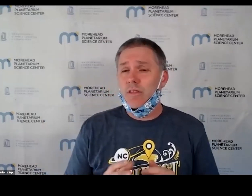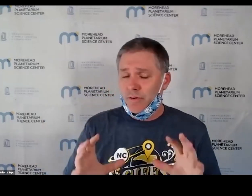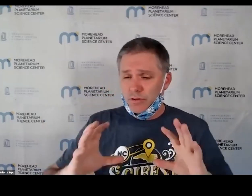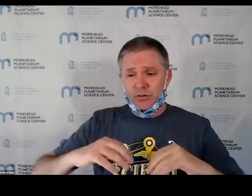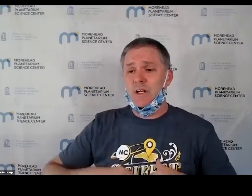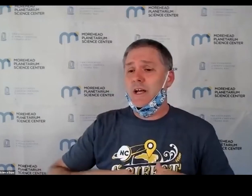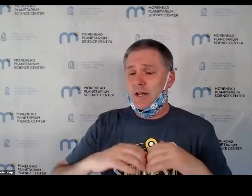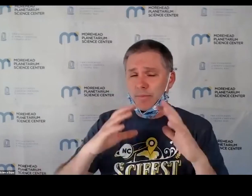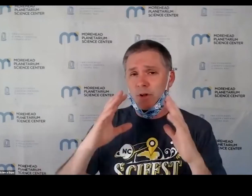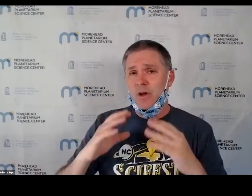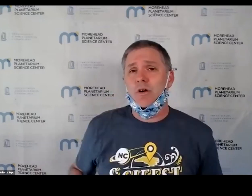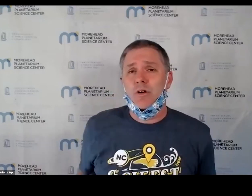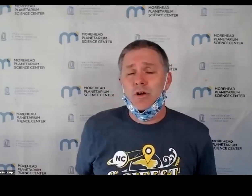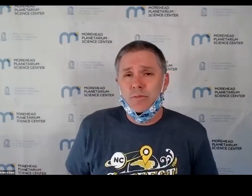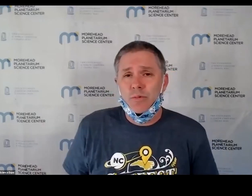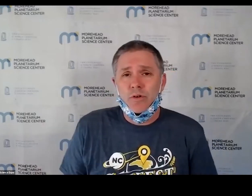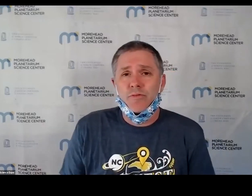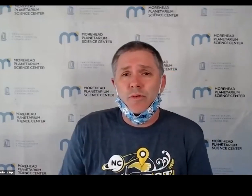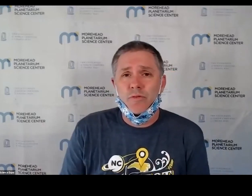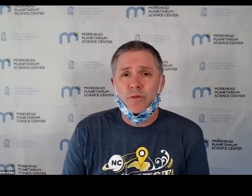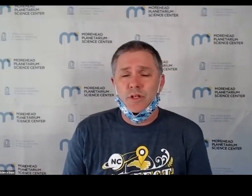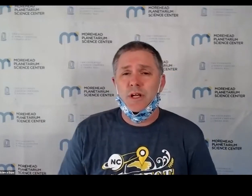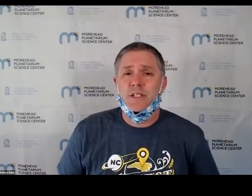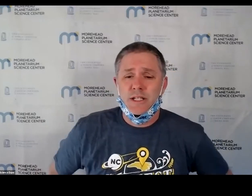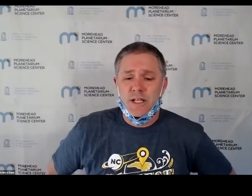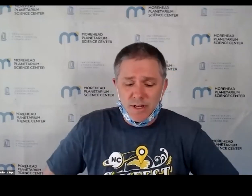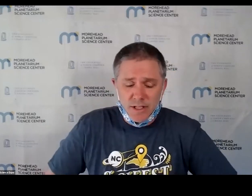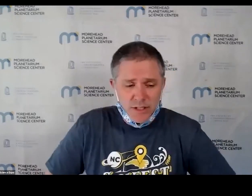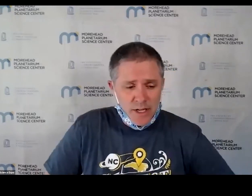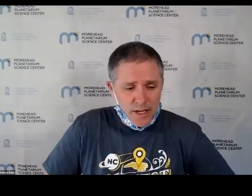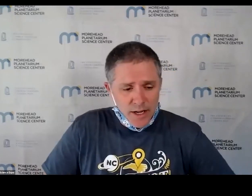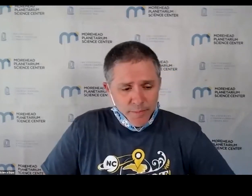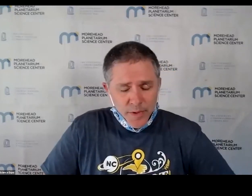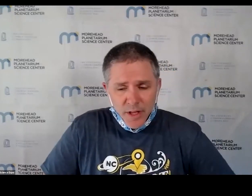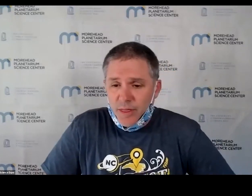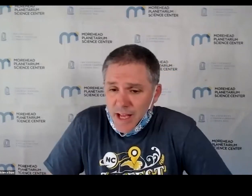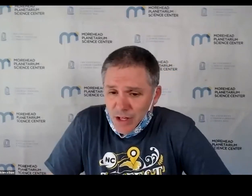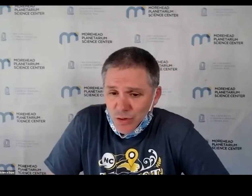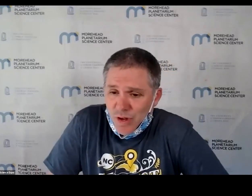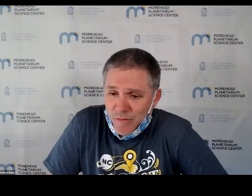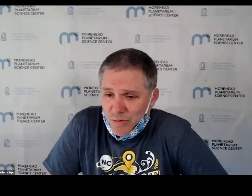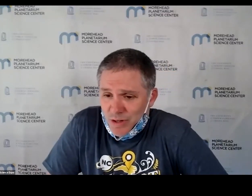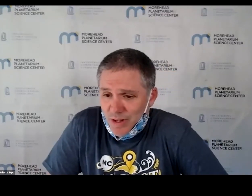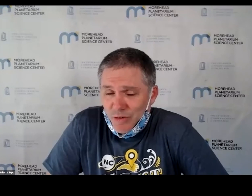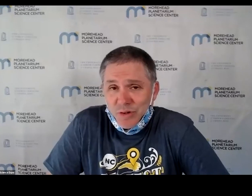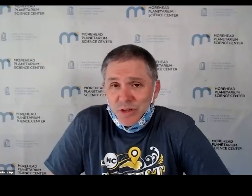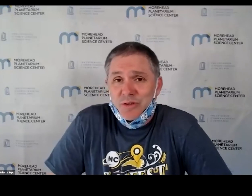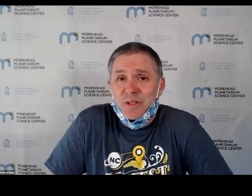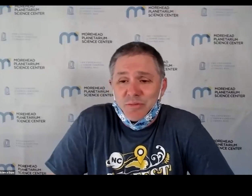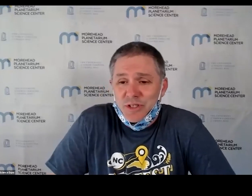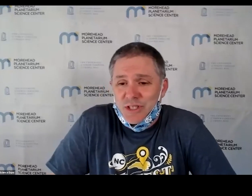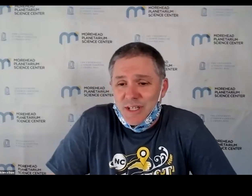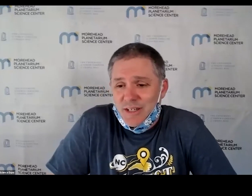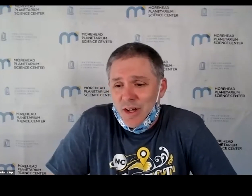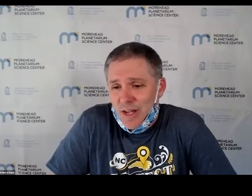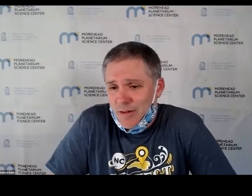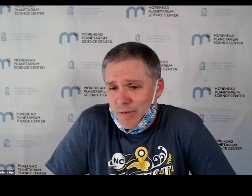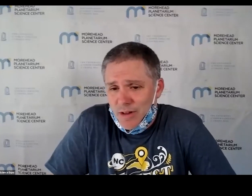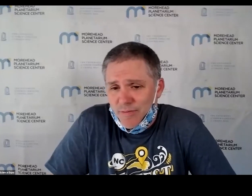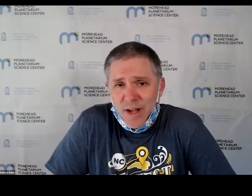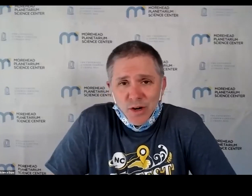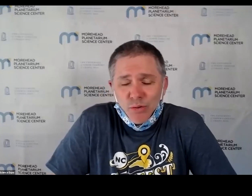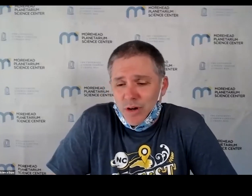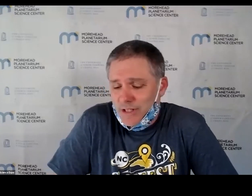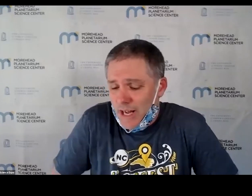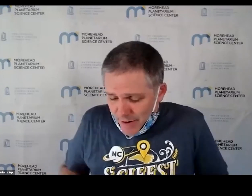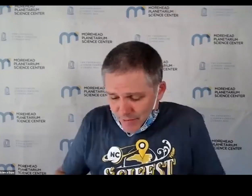resources with all the folks who signed up across the board for today's activities. Thank you, everyone. I really, really appreciate it.